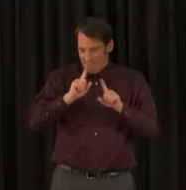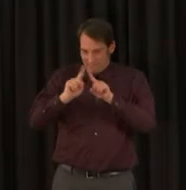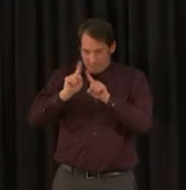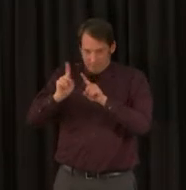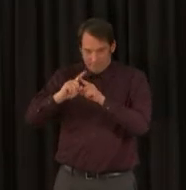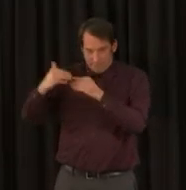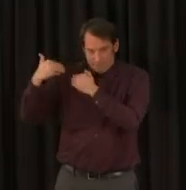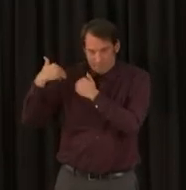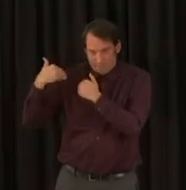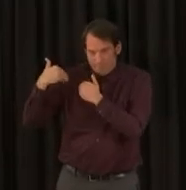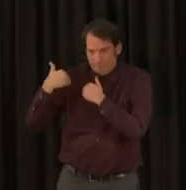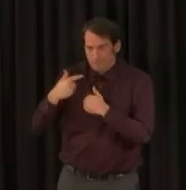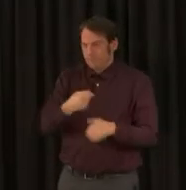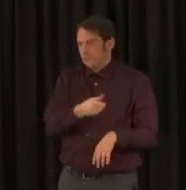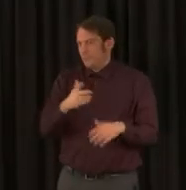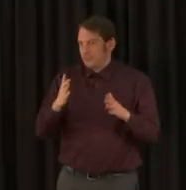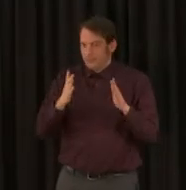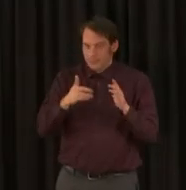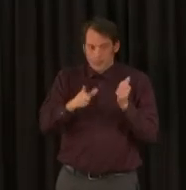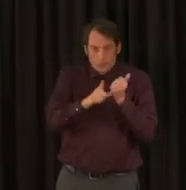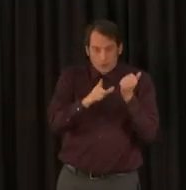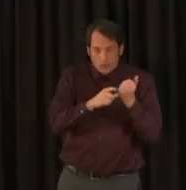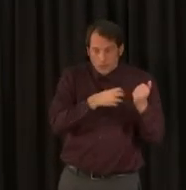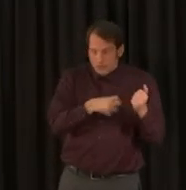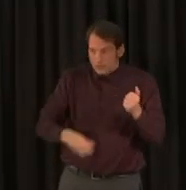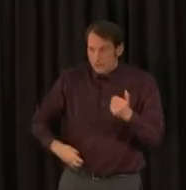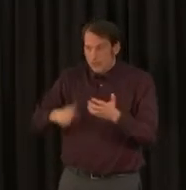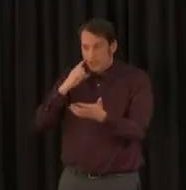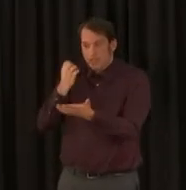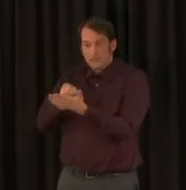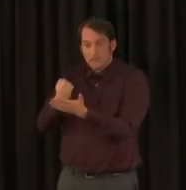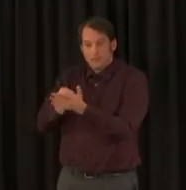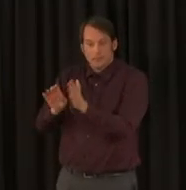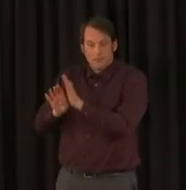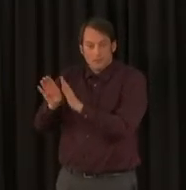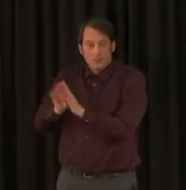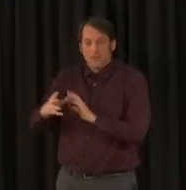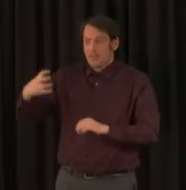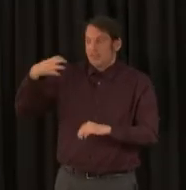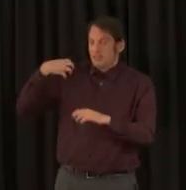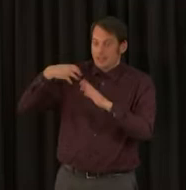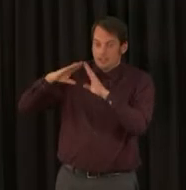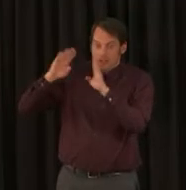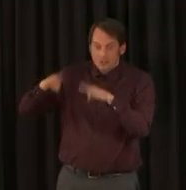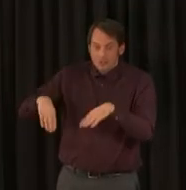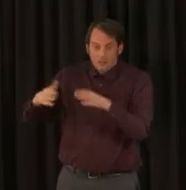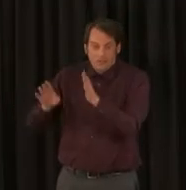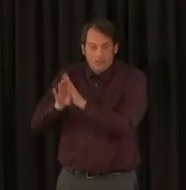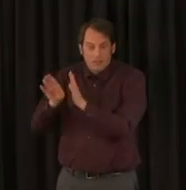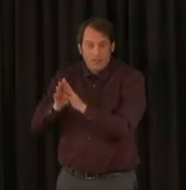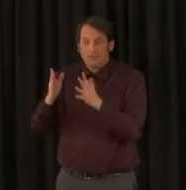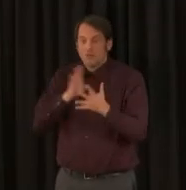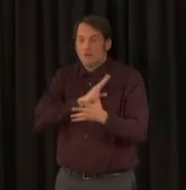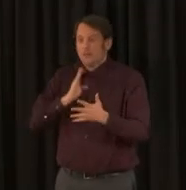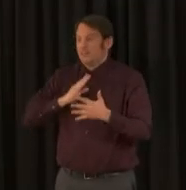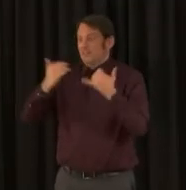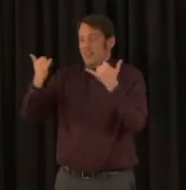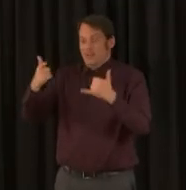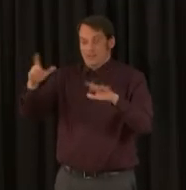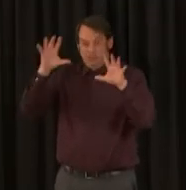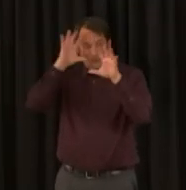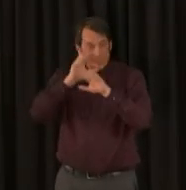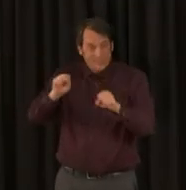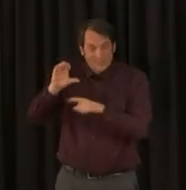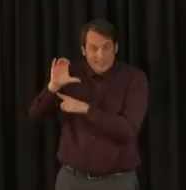administrator, the deputy mayor for planning and economic development, the chair of the Housing Authority Board. He's currently the president and CEO of